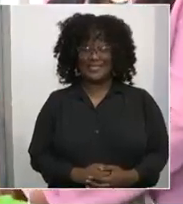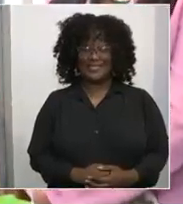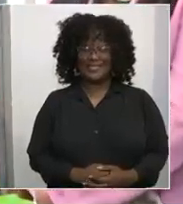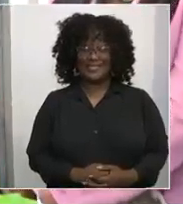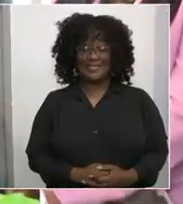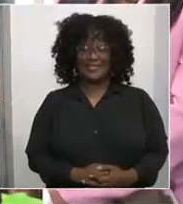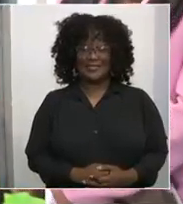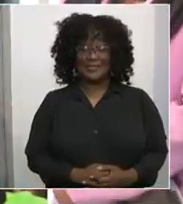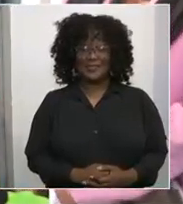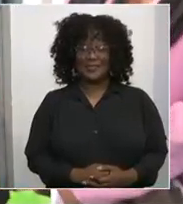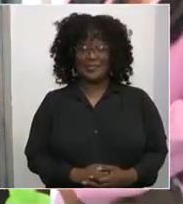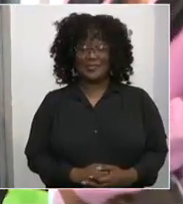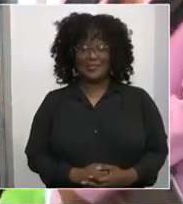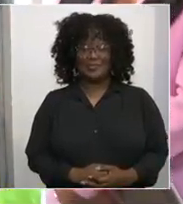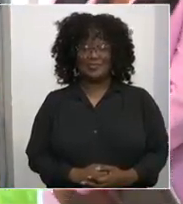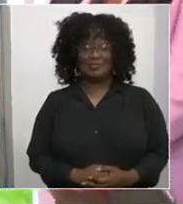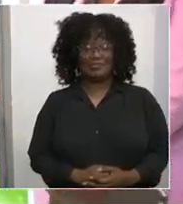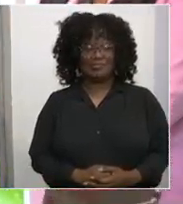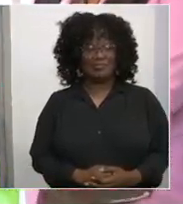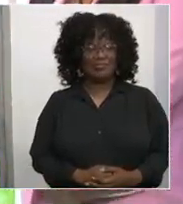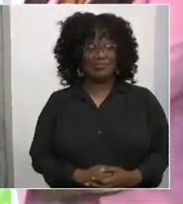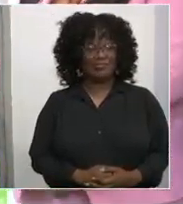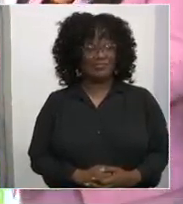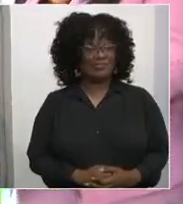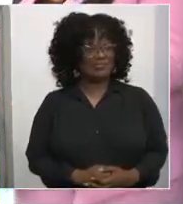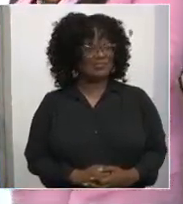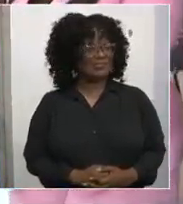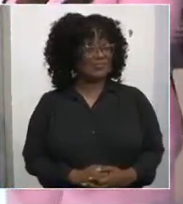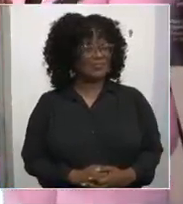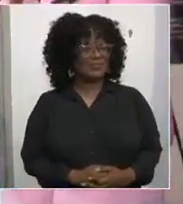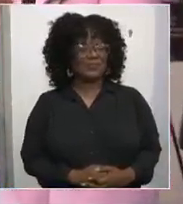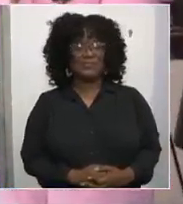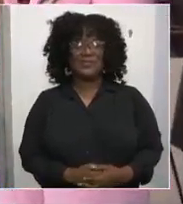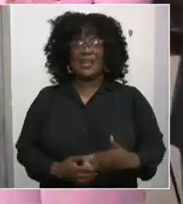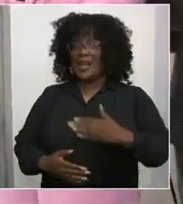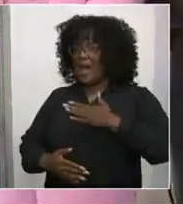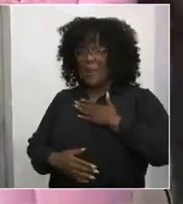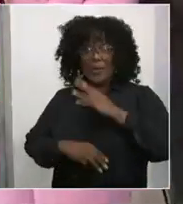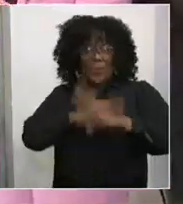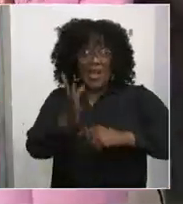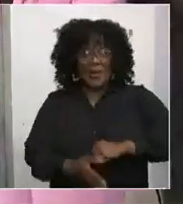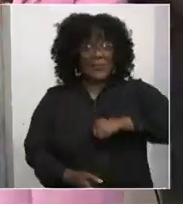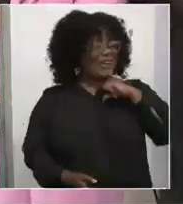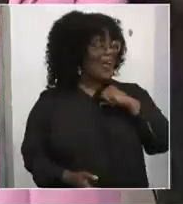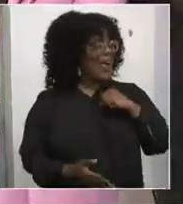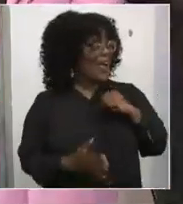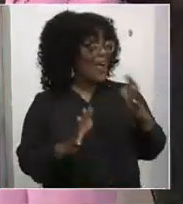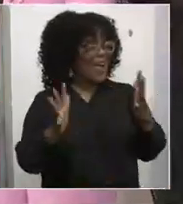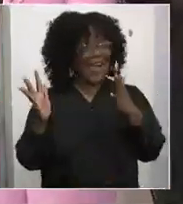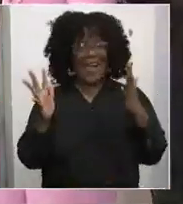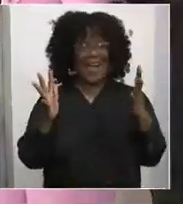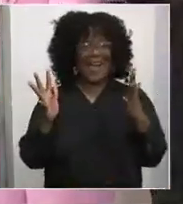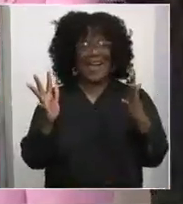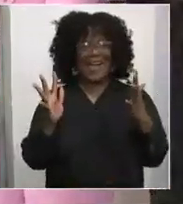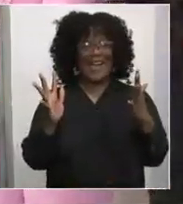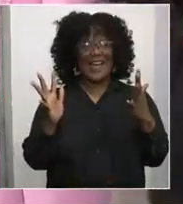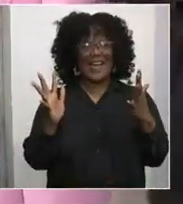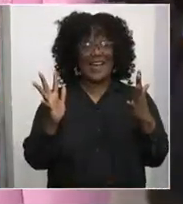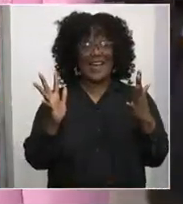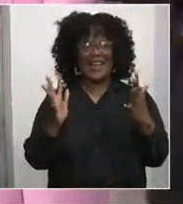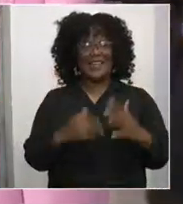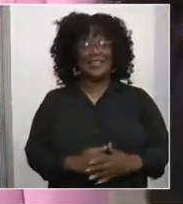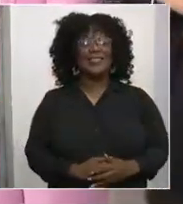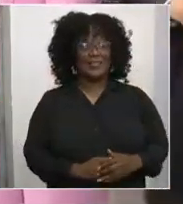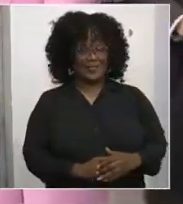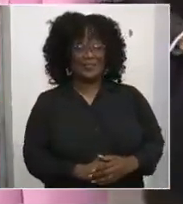Well, I've been waiting to say this for a long time. Happy World Pride! Woo! Thank you so much,